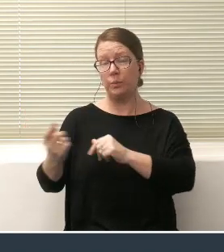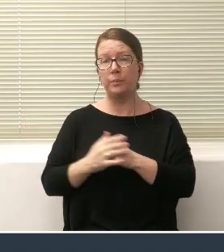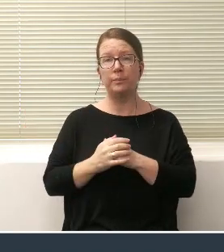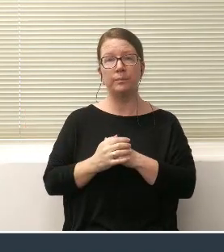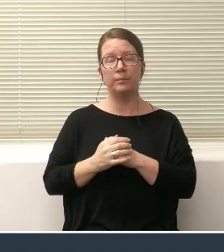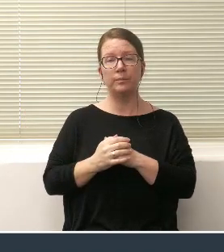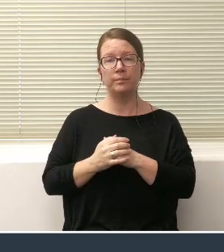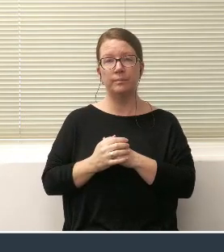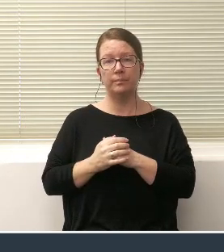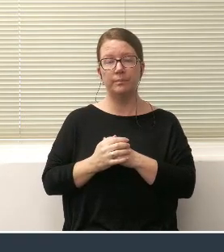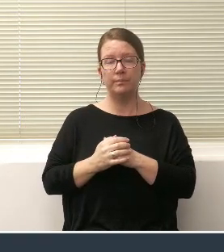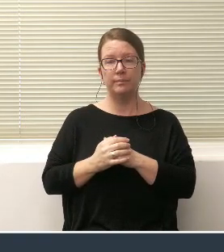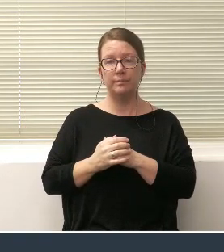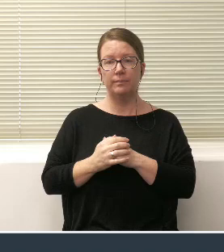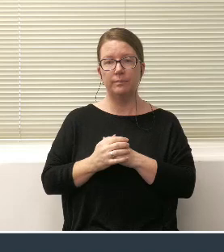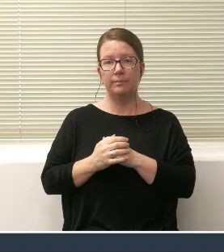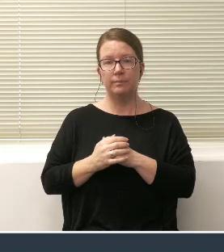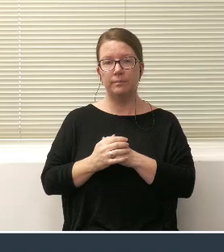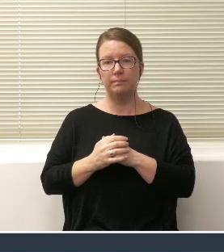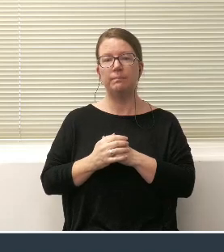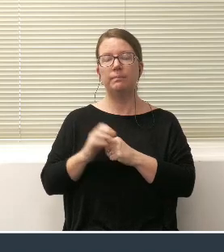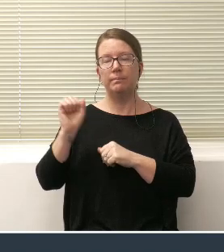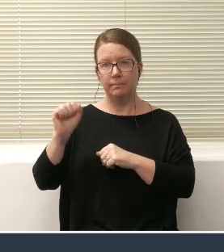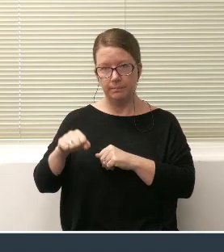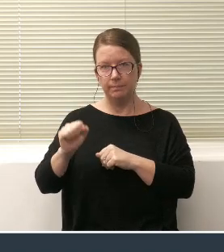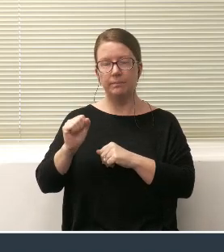if that was an approach that they wanted to take as well. So, yeah.